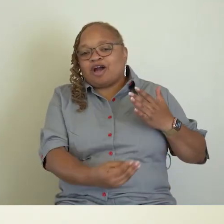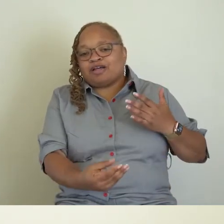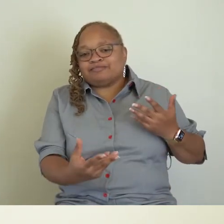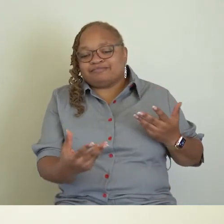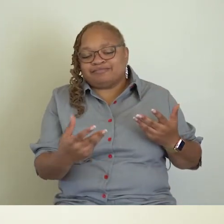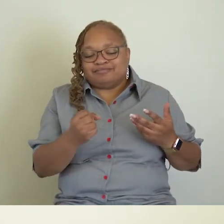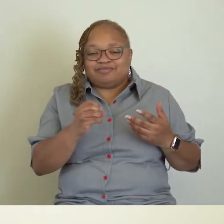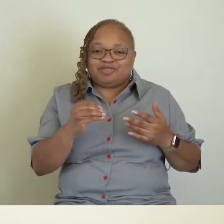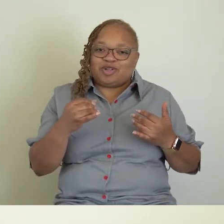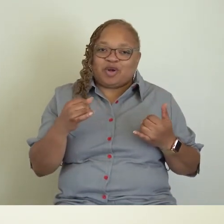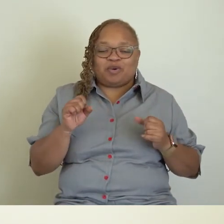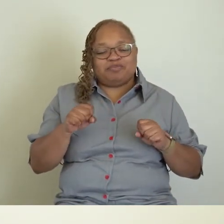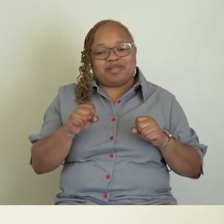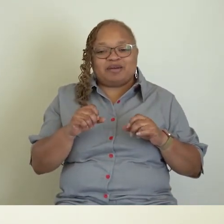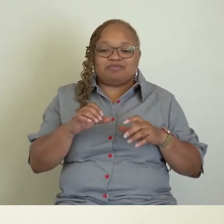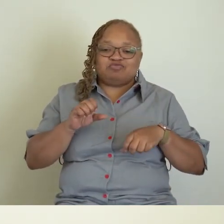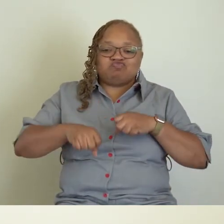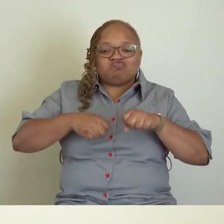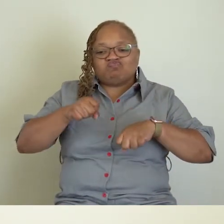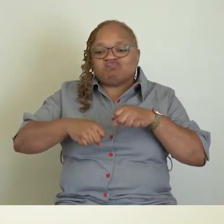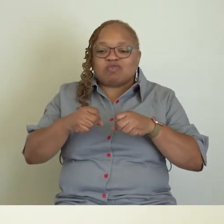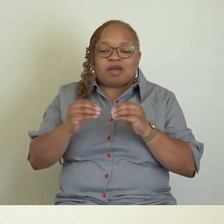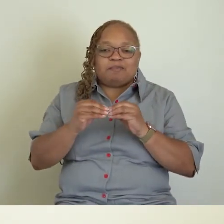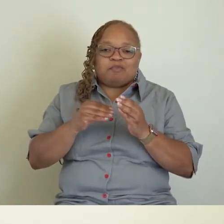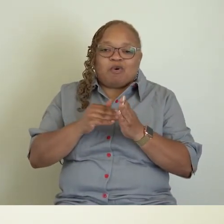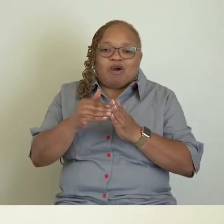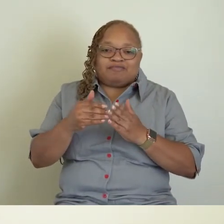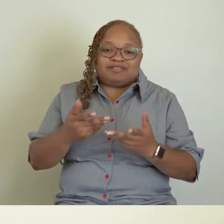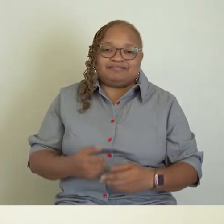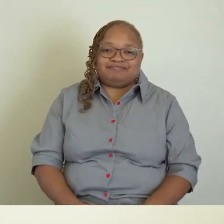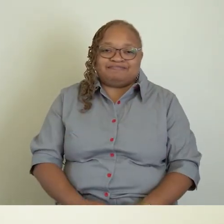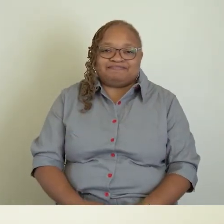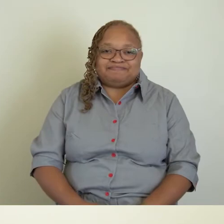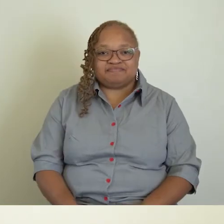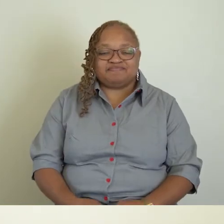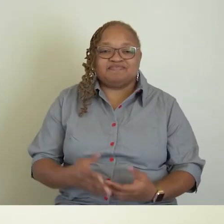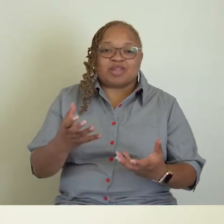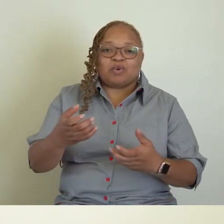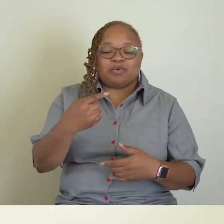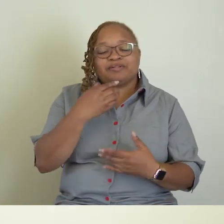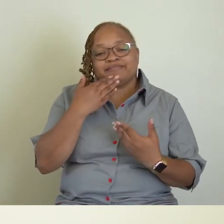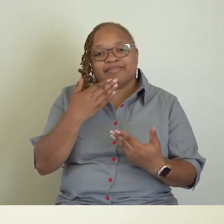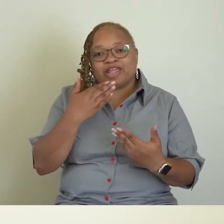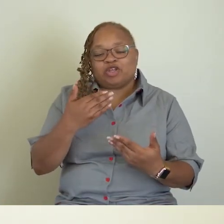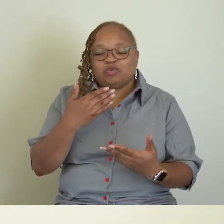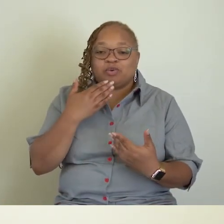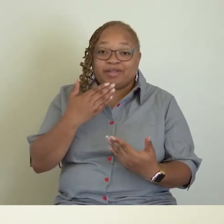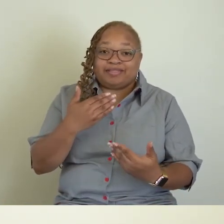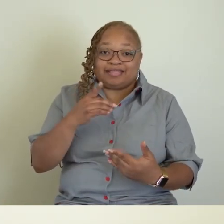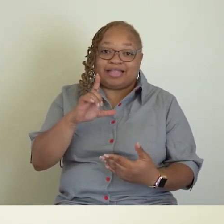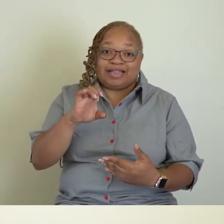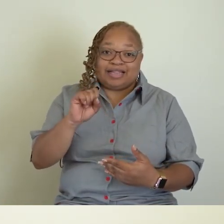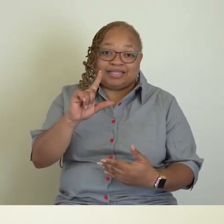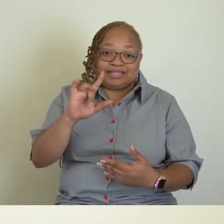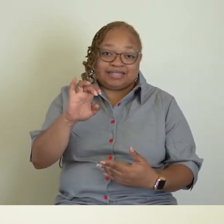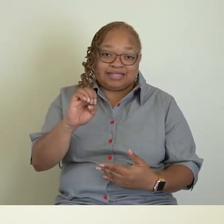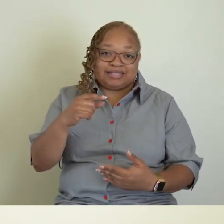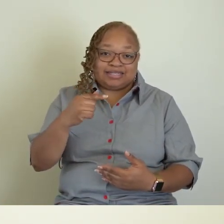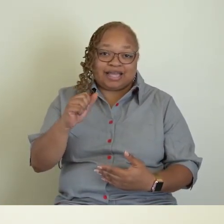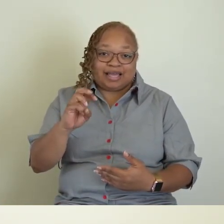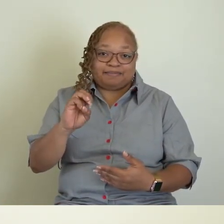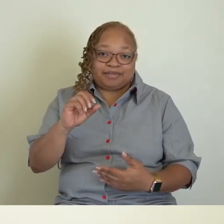gone. So I'm gonna be riding my bike a little bit more often. I wanna thank Leslie Gamage for taking the time out to